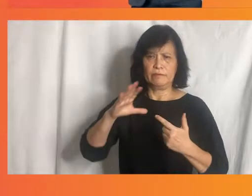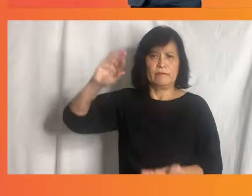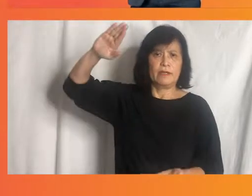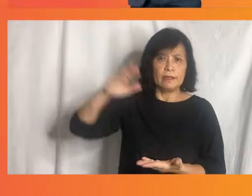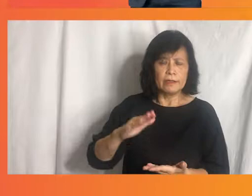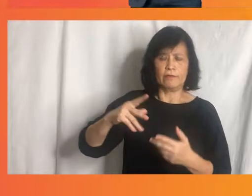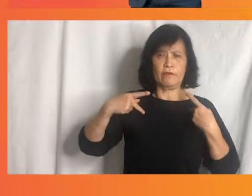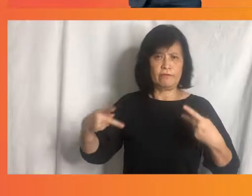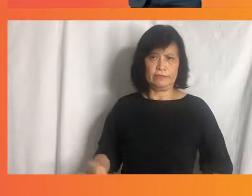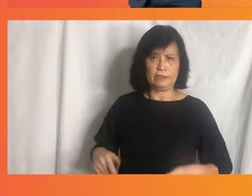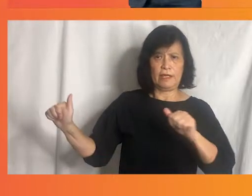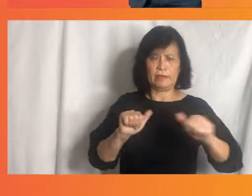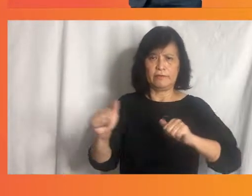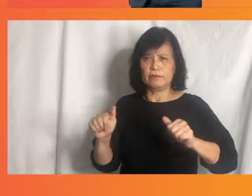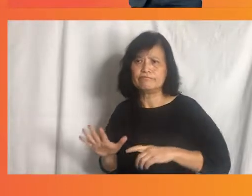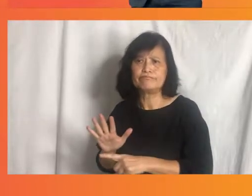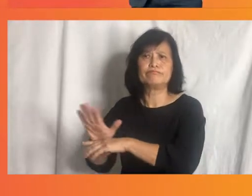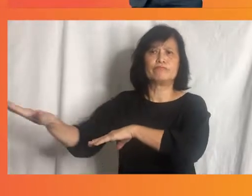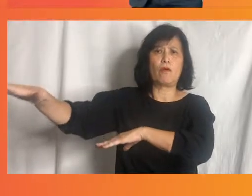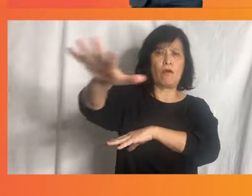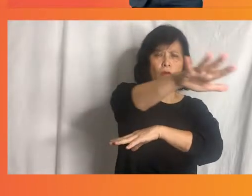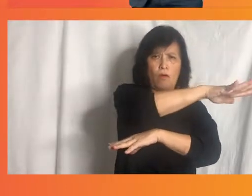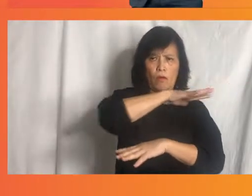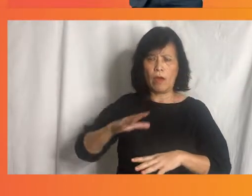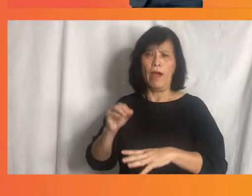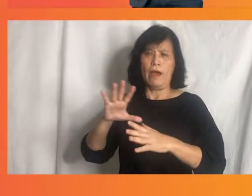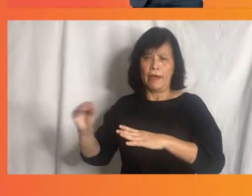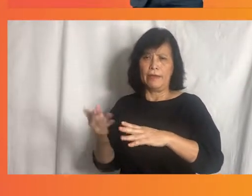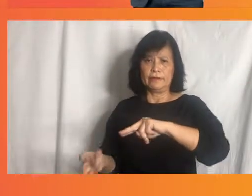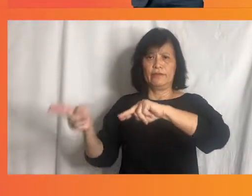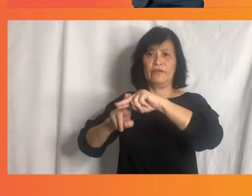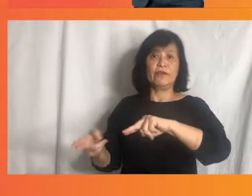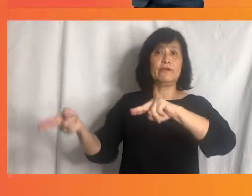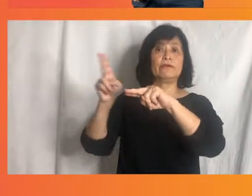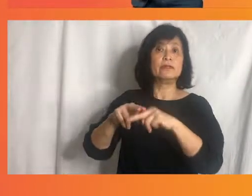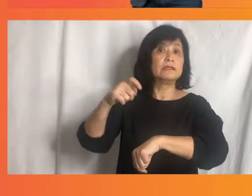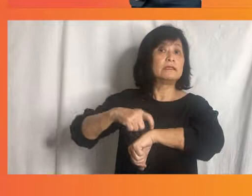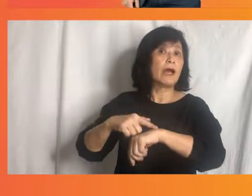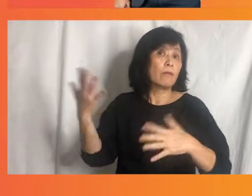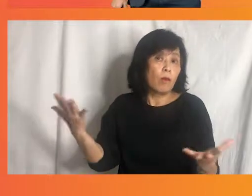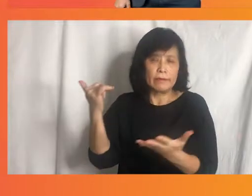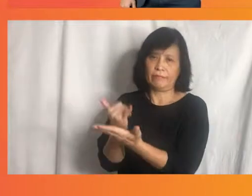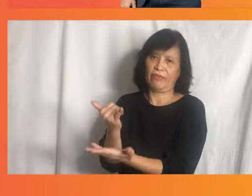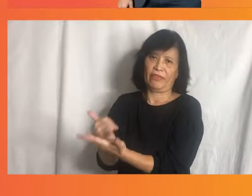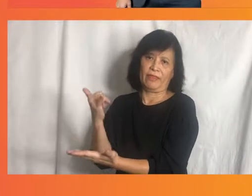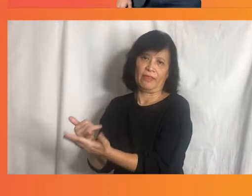physical activity across all intensities and an increase in time spent on sedentary behaviors.